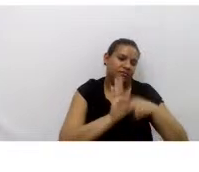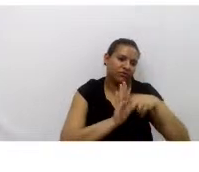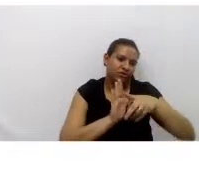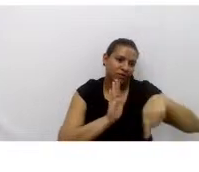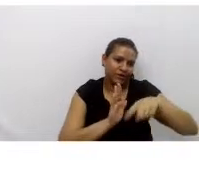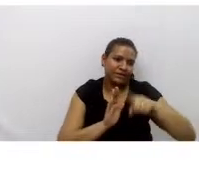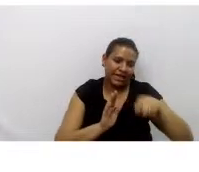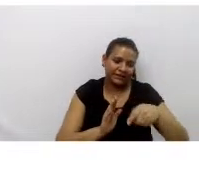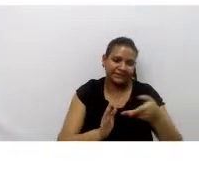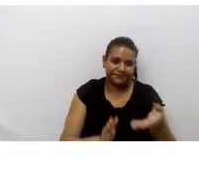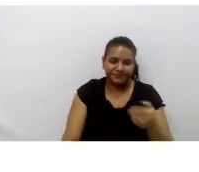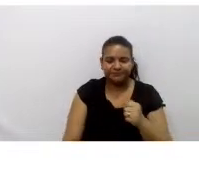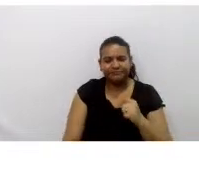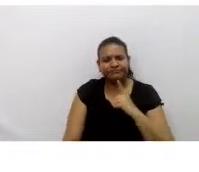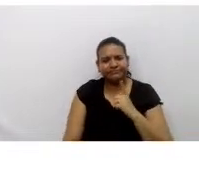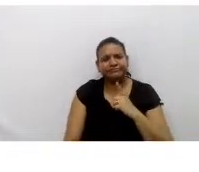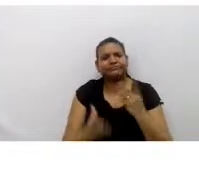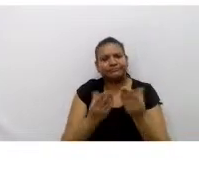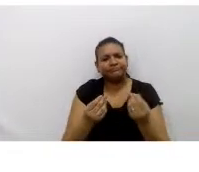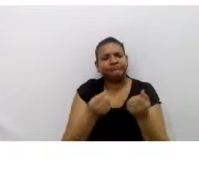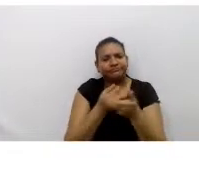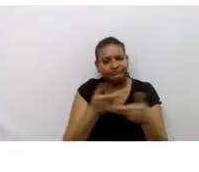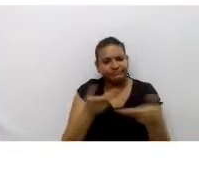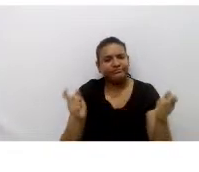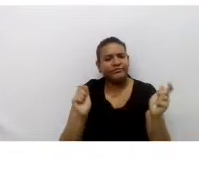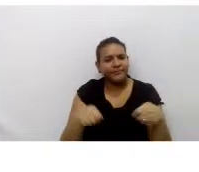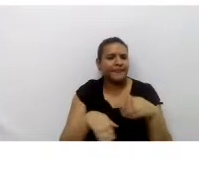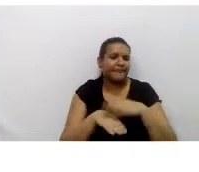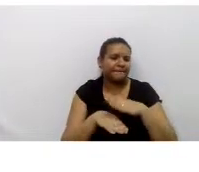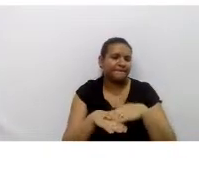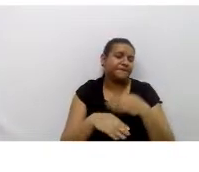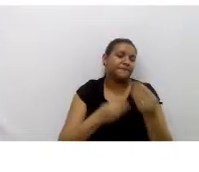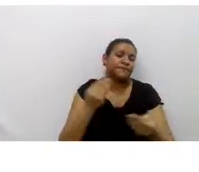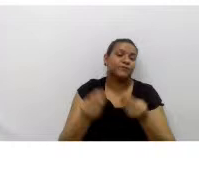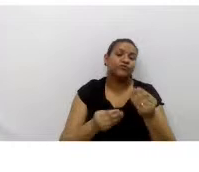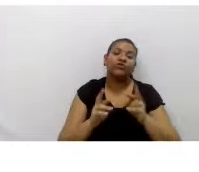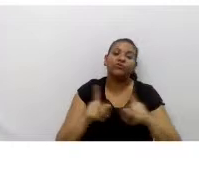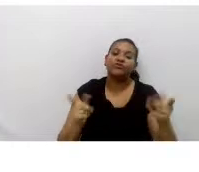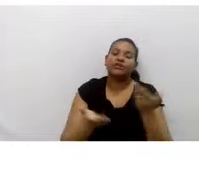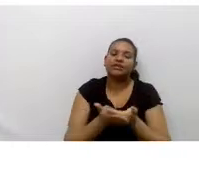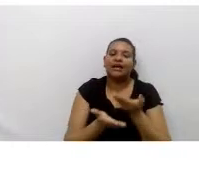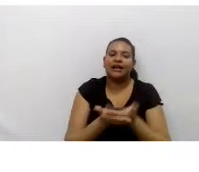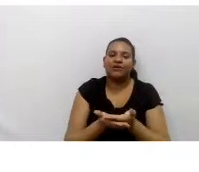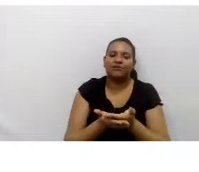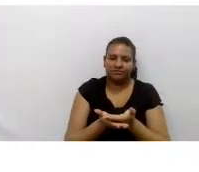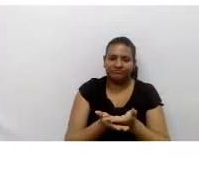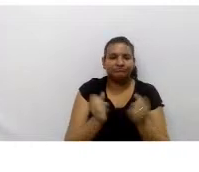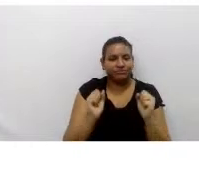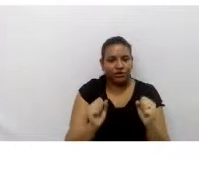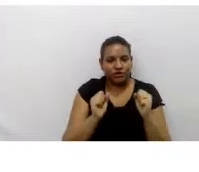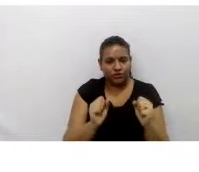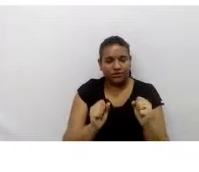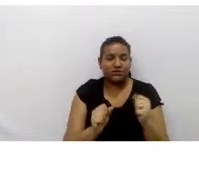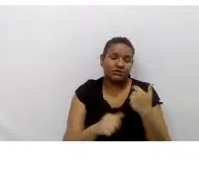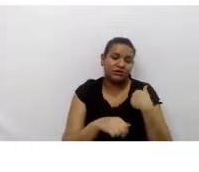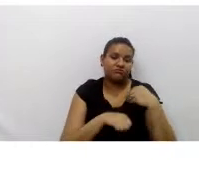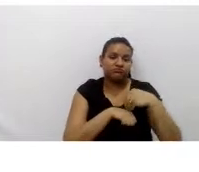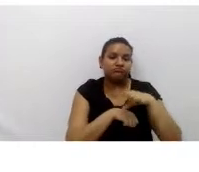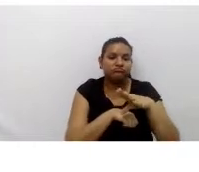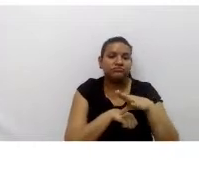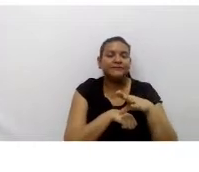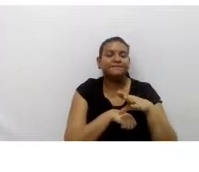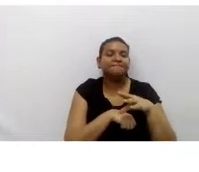how you can differentiate. I do recommend you think about your own